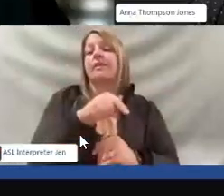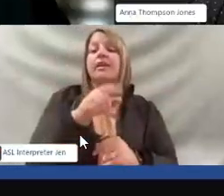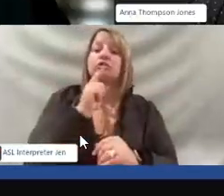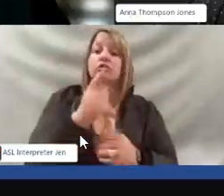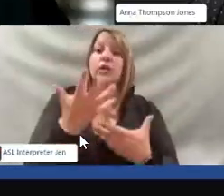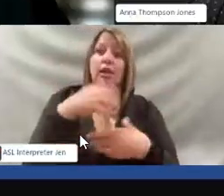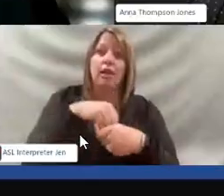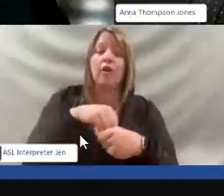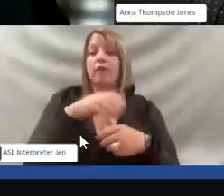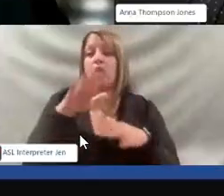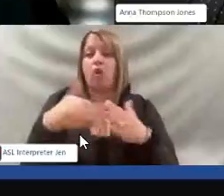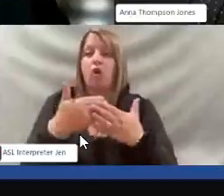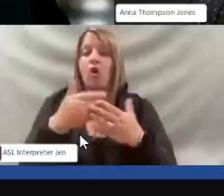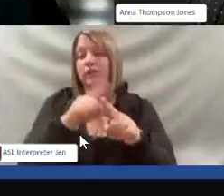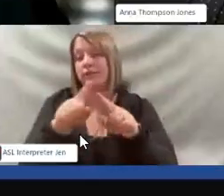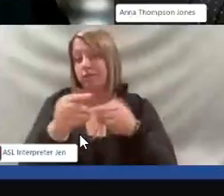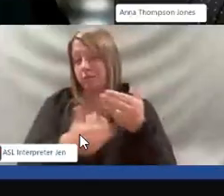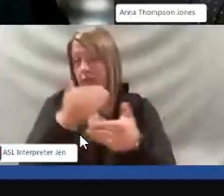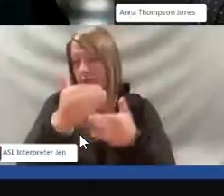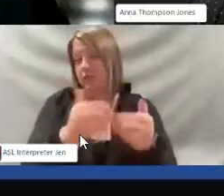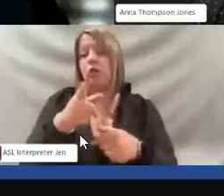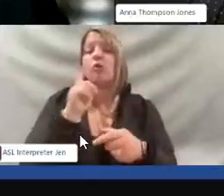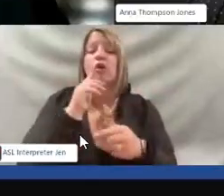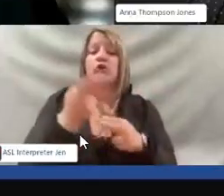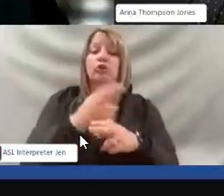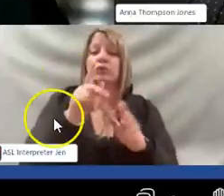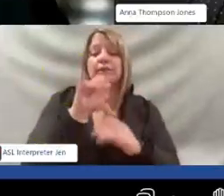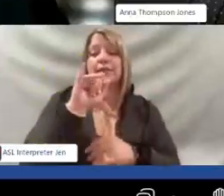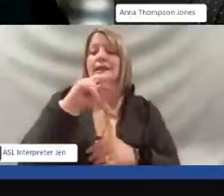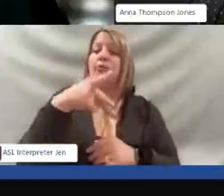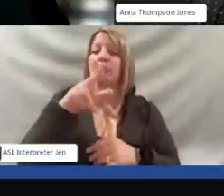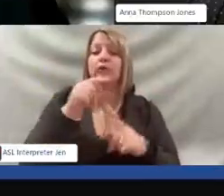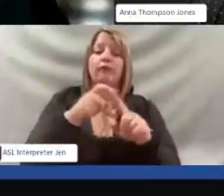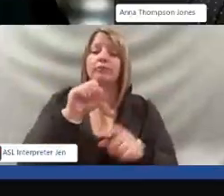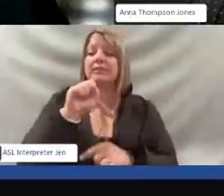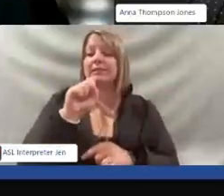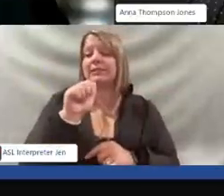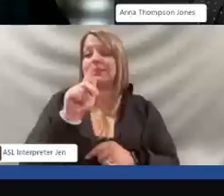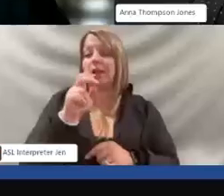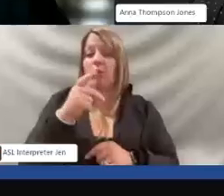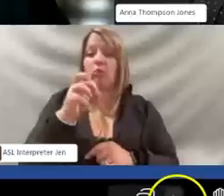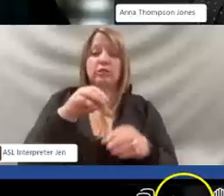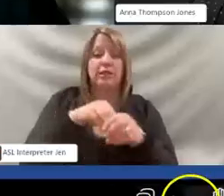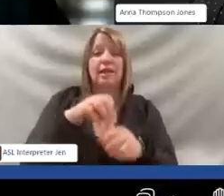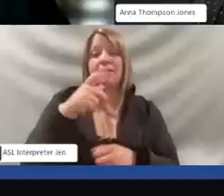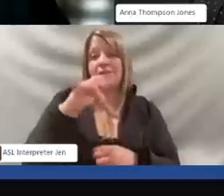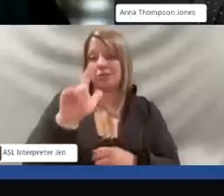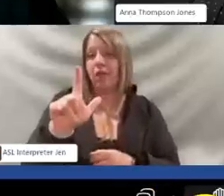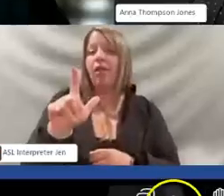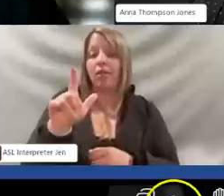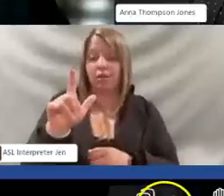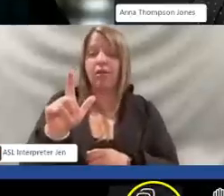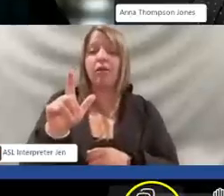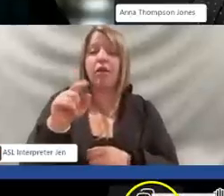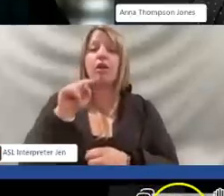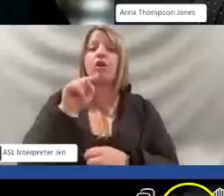and procedures insilc may use to obtain input from stakeholders in the creation of its SPIL. And then